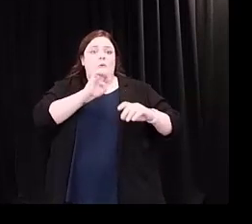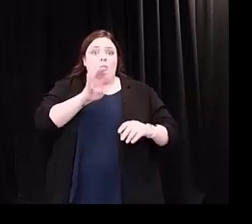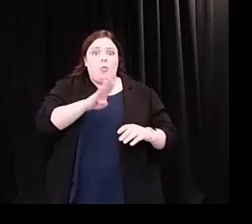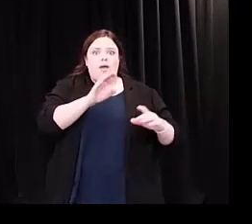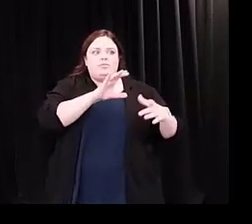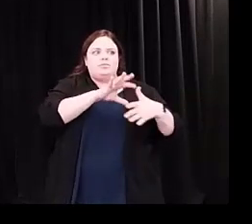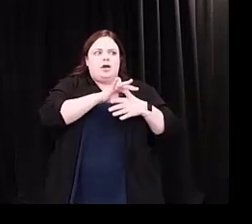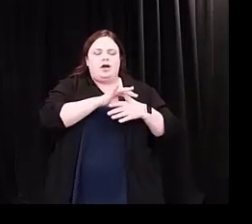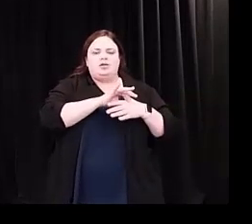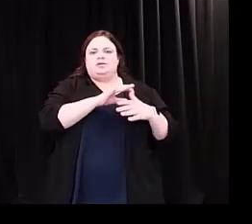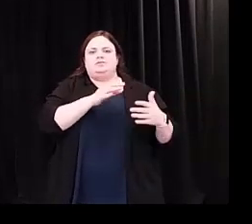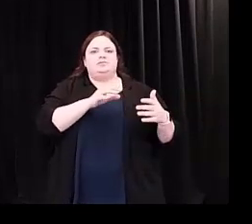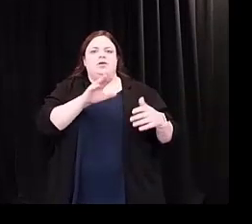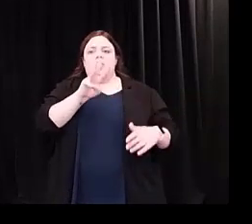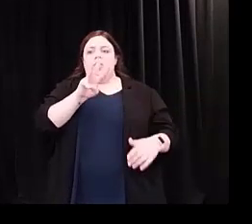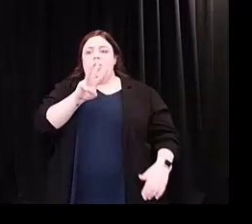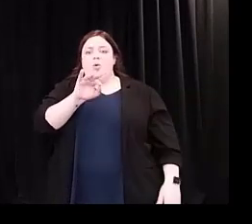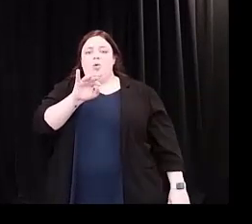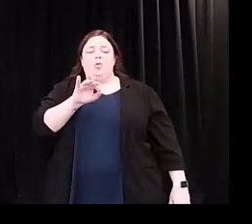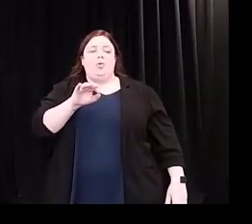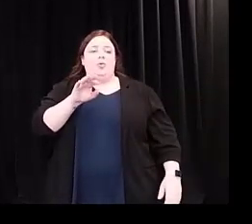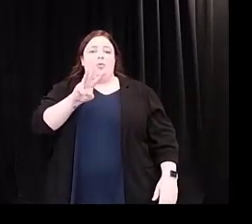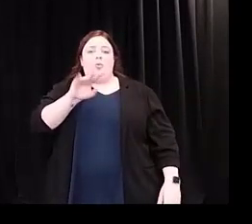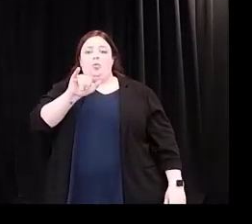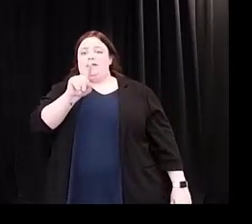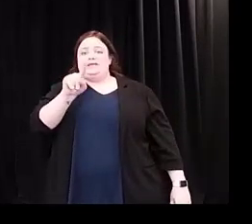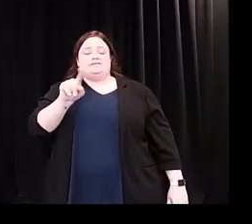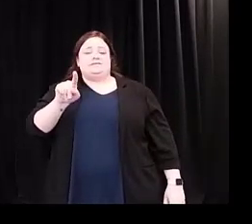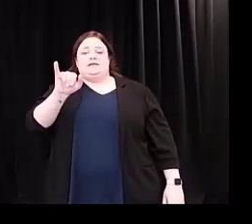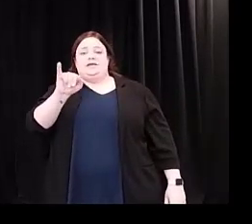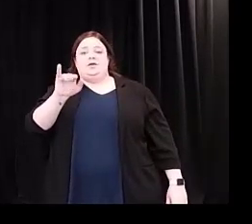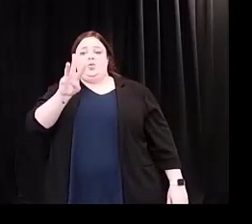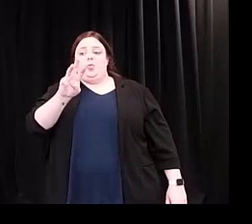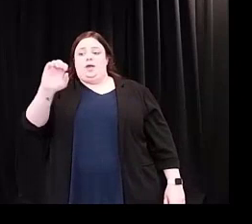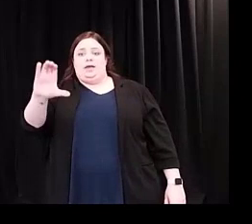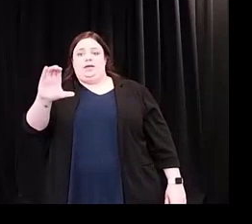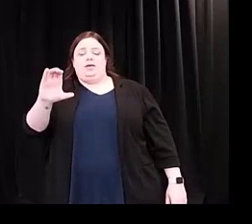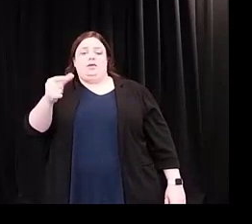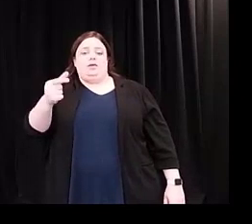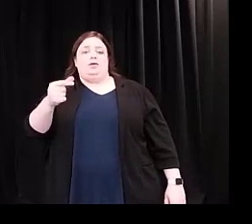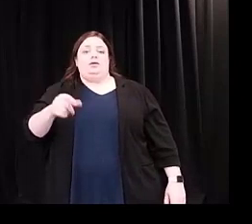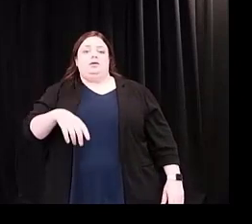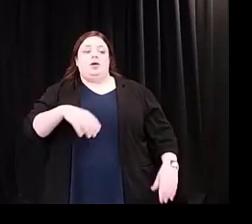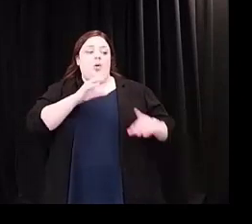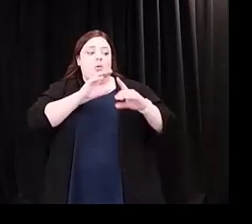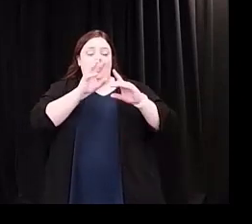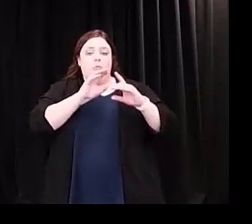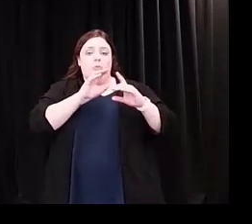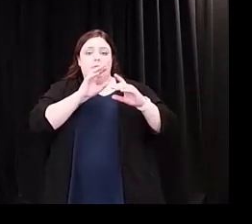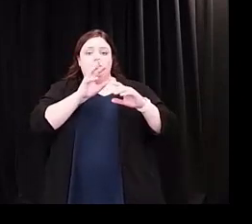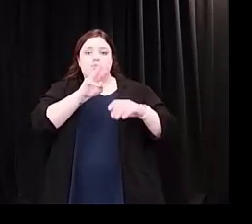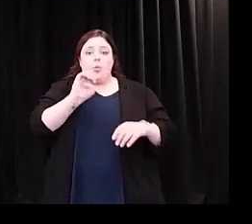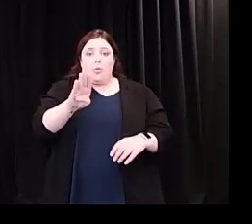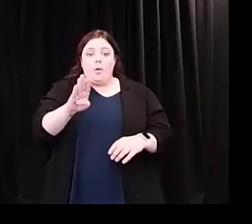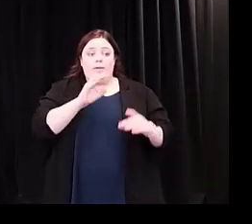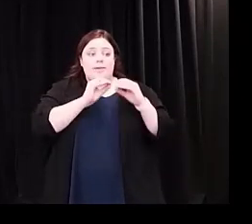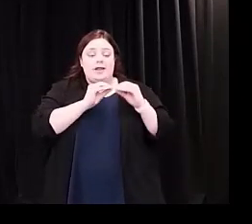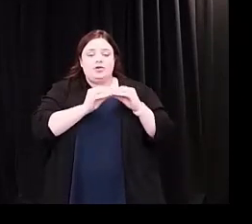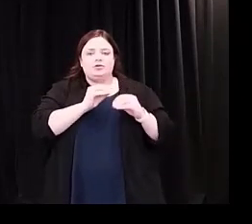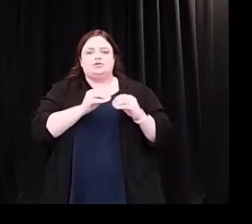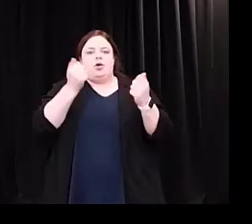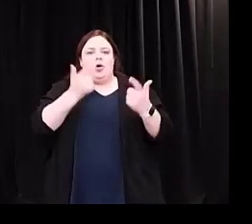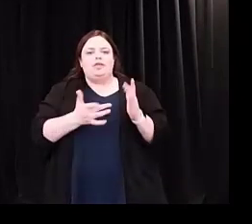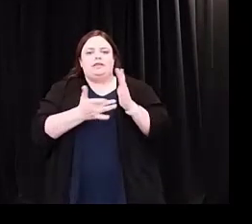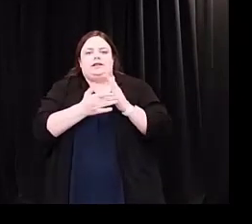What you see, WYSIWYG, what you see is what you get, web editors. These techniques apply there as